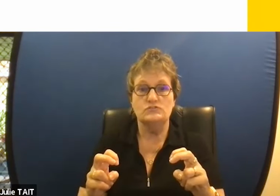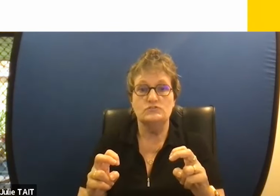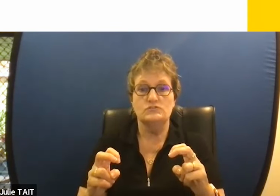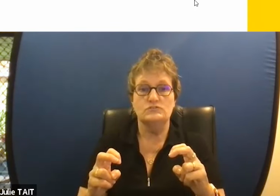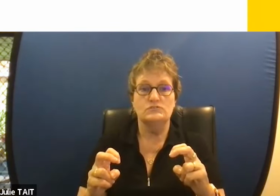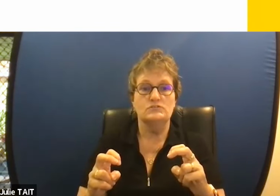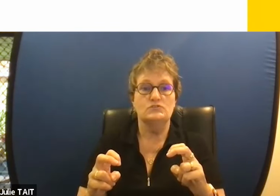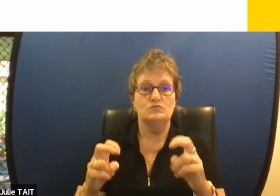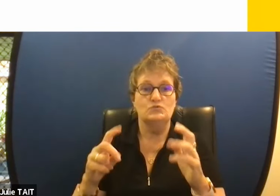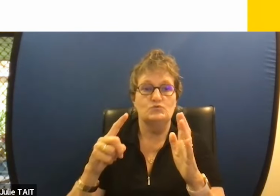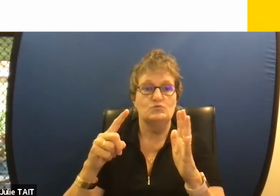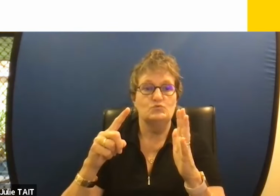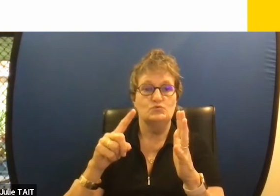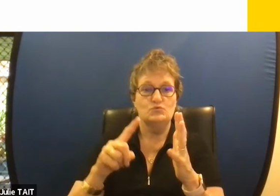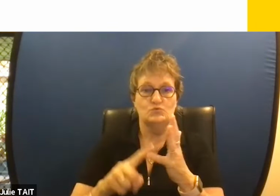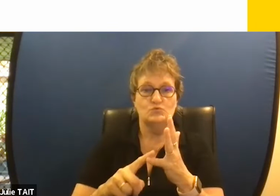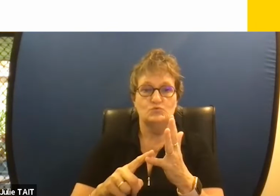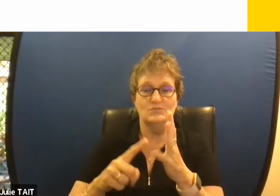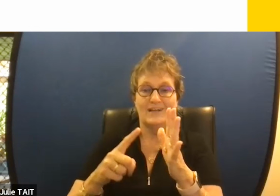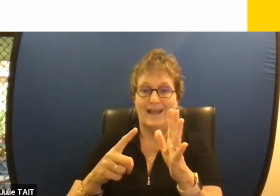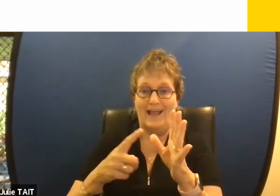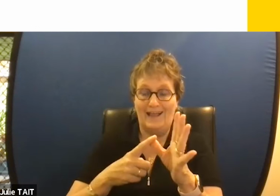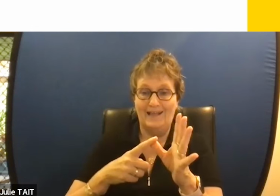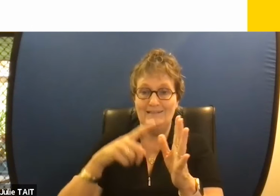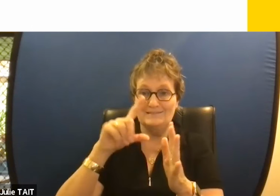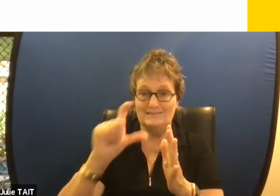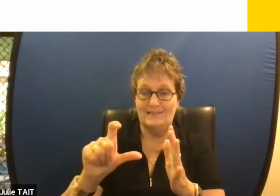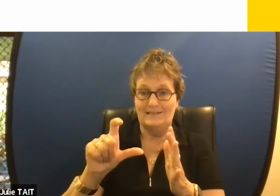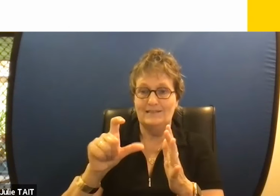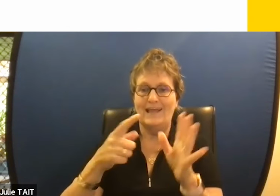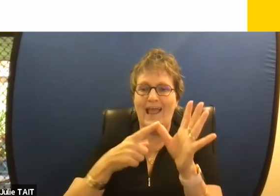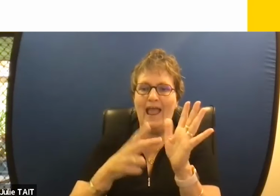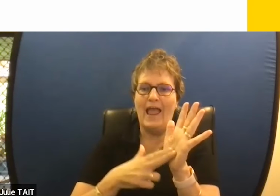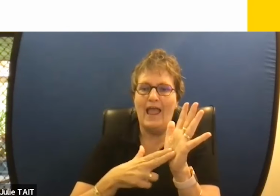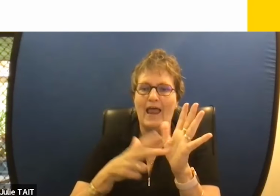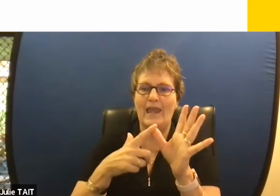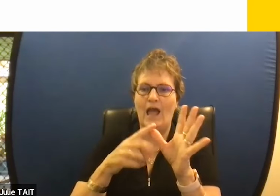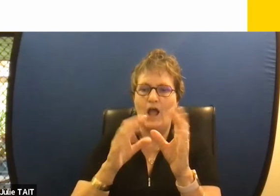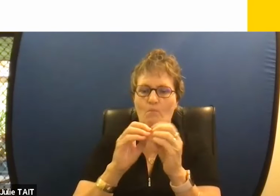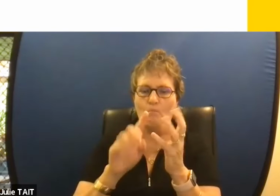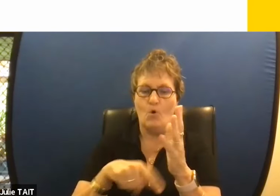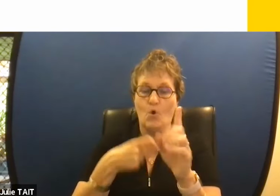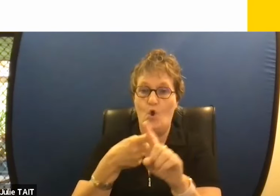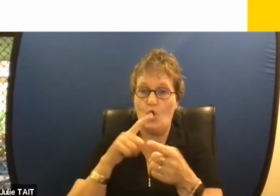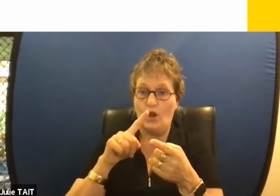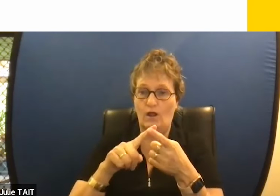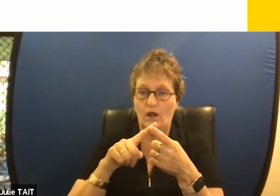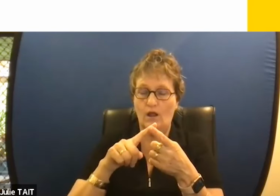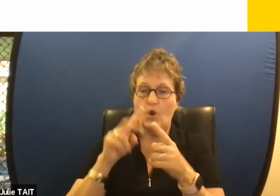USC Anna Berg, and it look at the